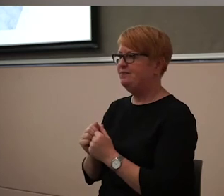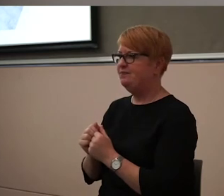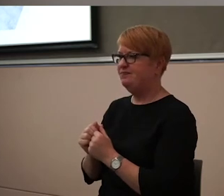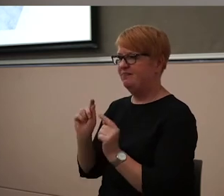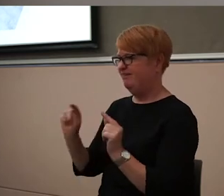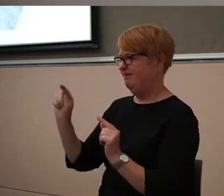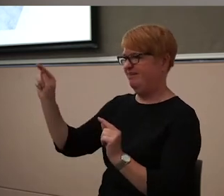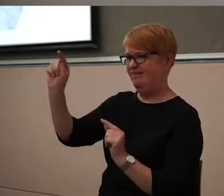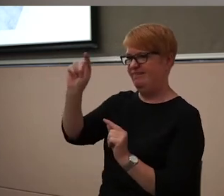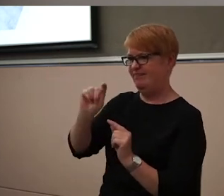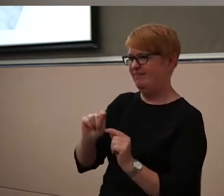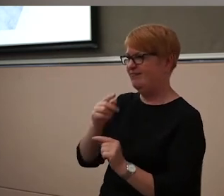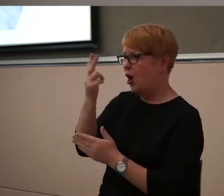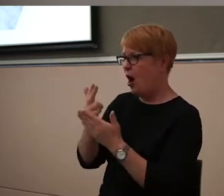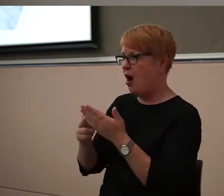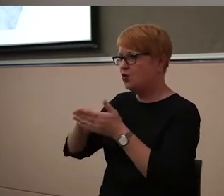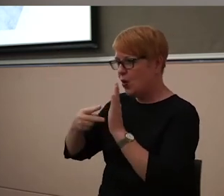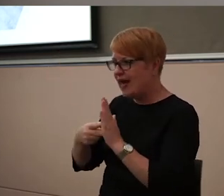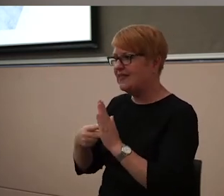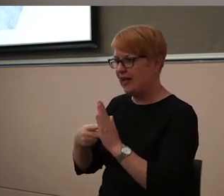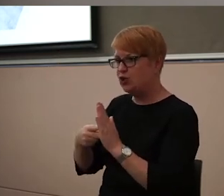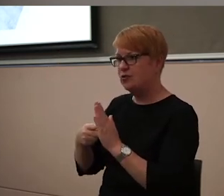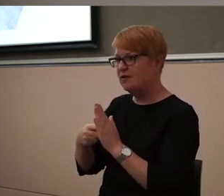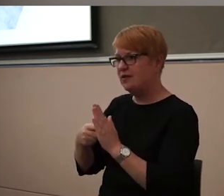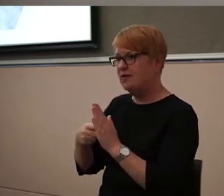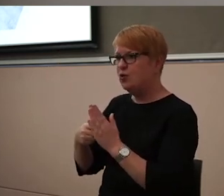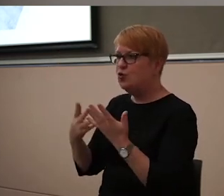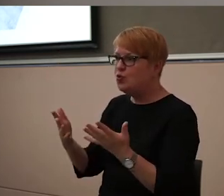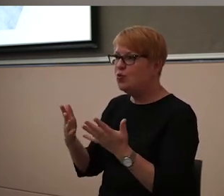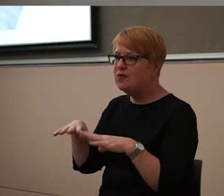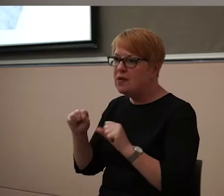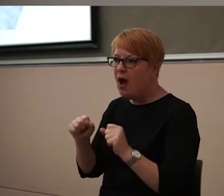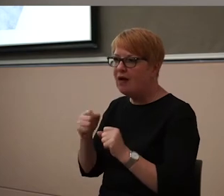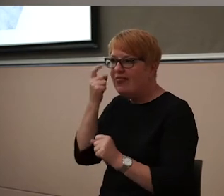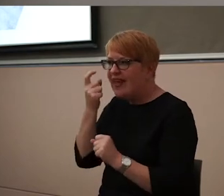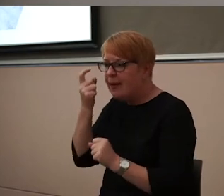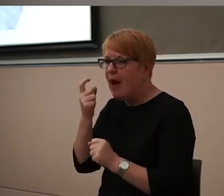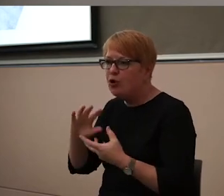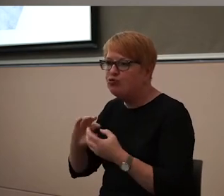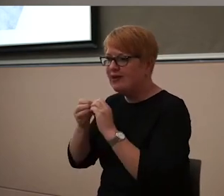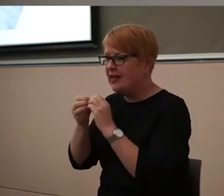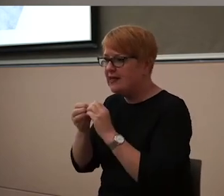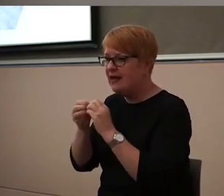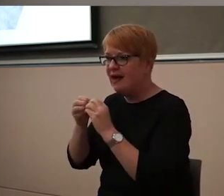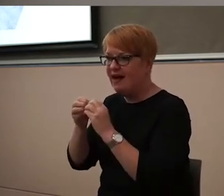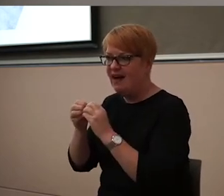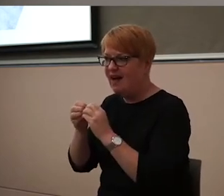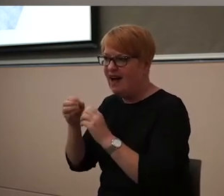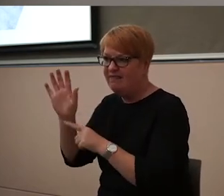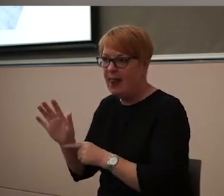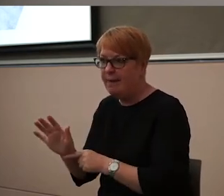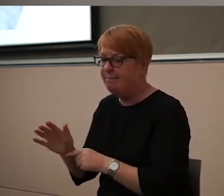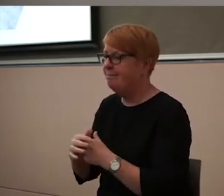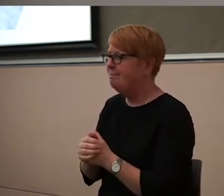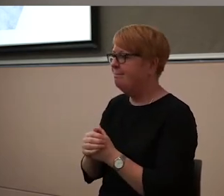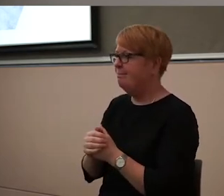kind of introduction to a project that I'm doing, which is taking probably about the same number of years as Jasleen's work,